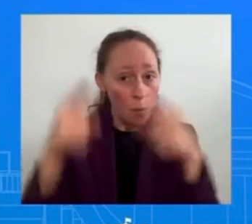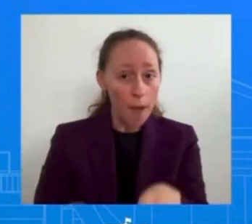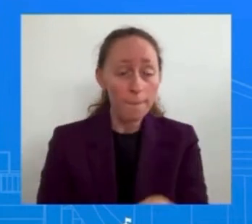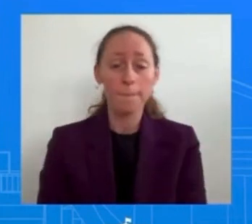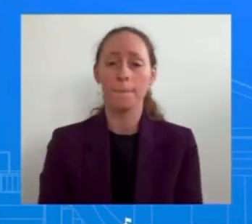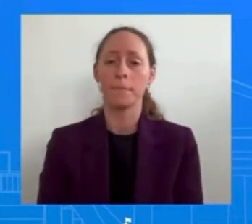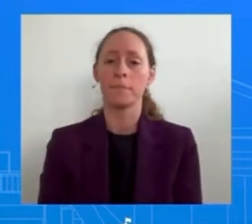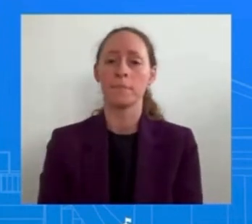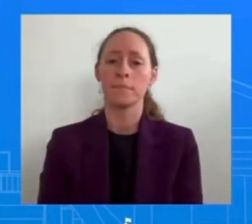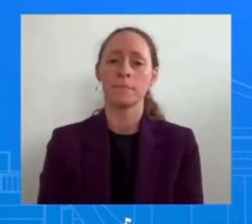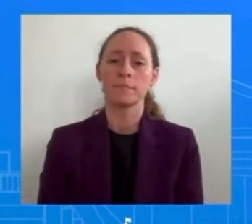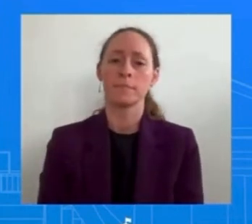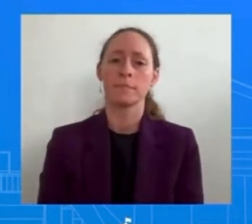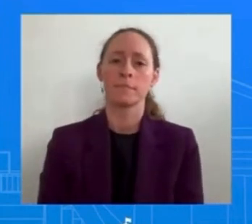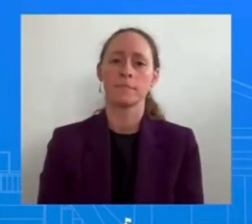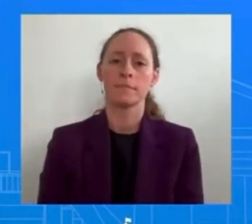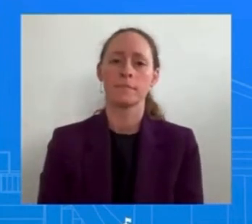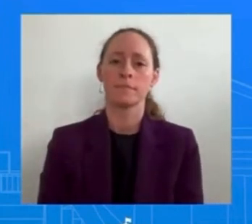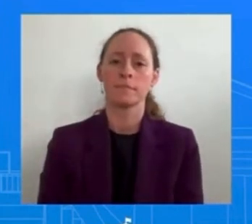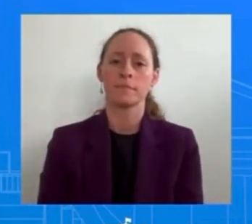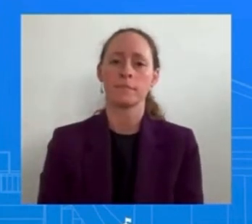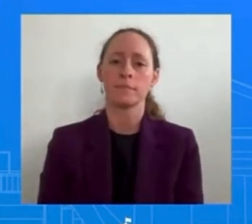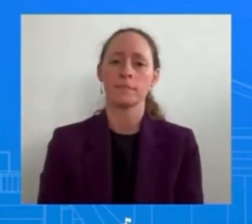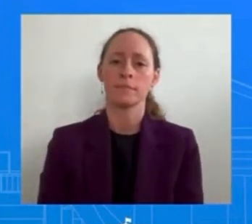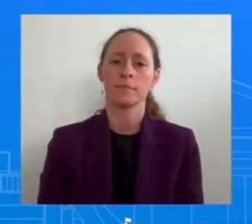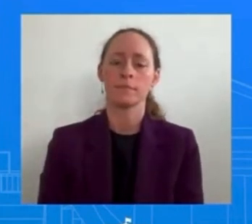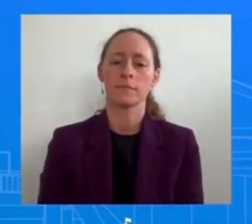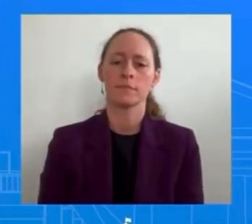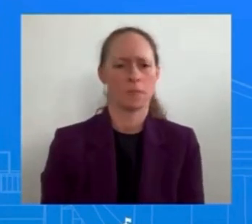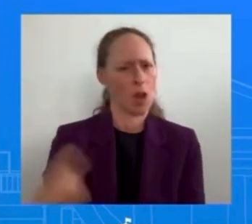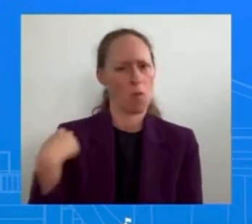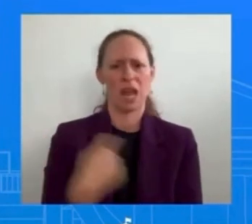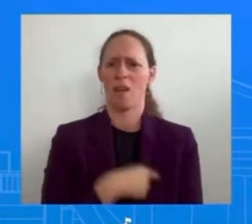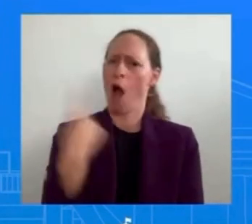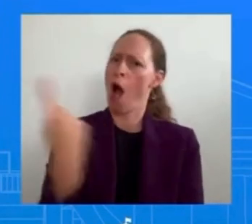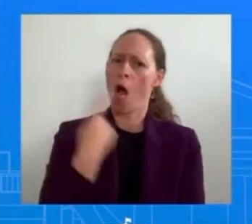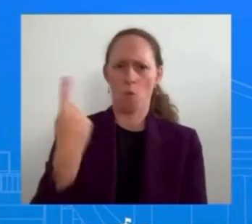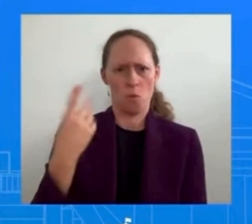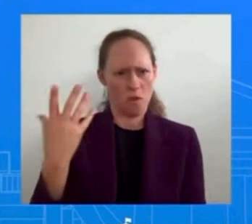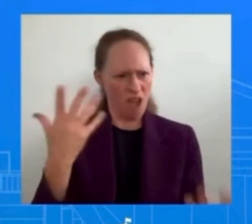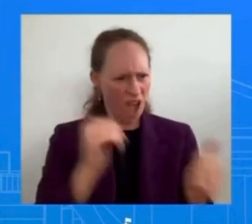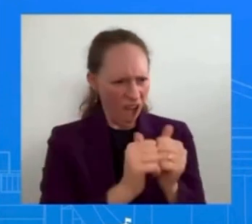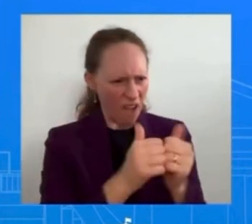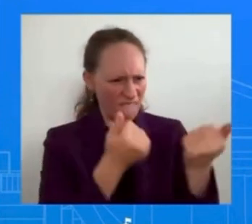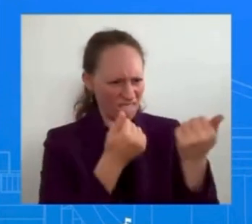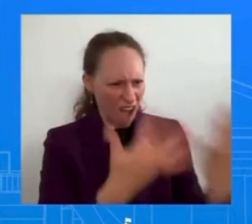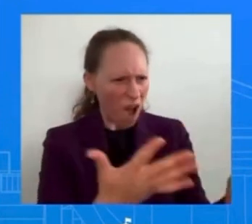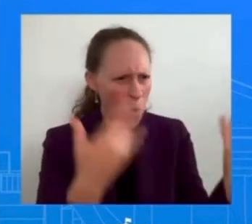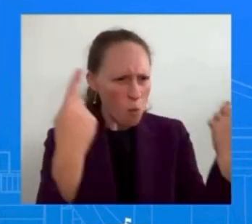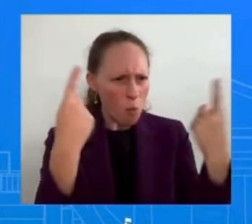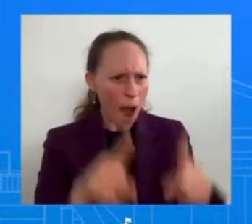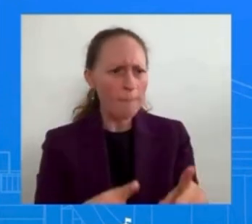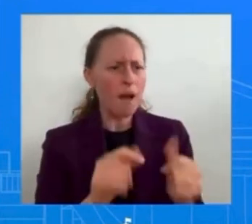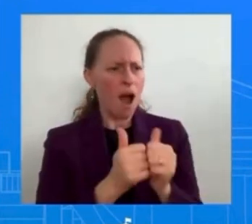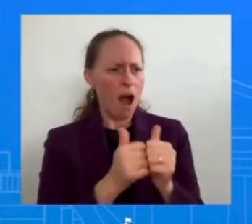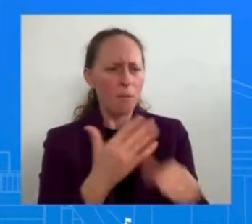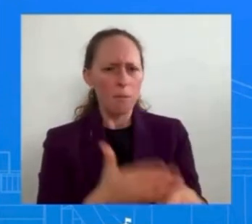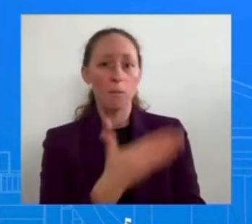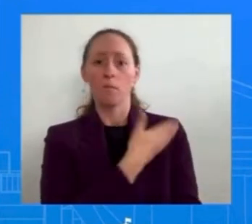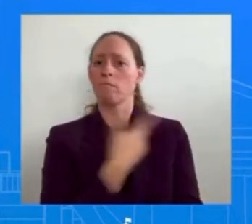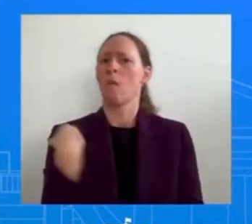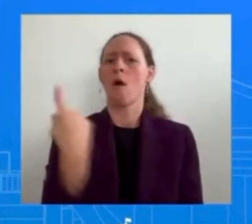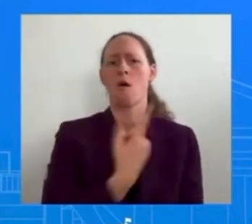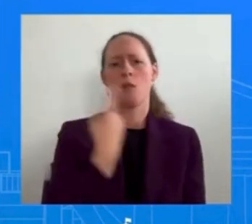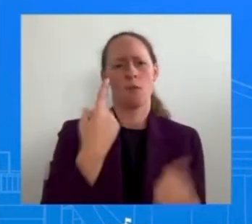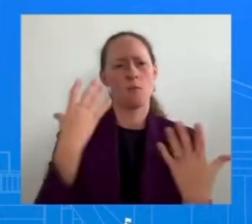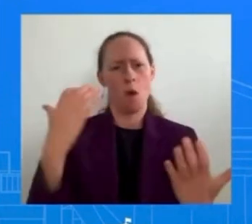what happened and how we can continue to improve so we can minimize the impacts that other communities may have, and that's something that the